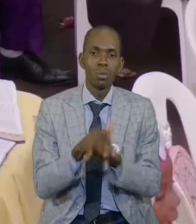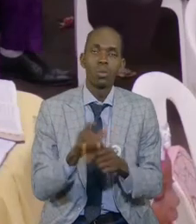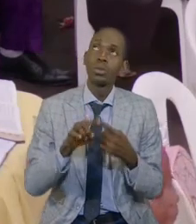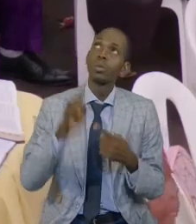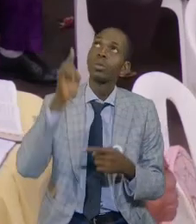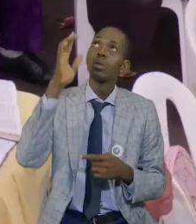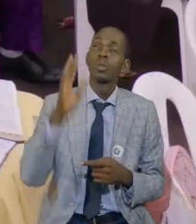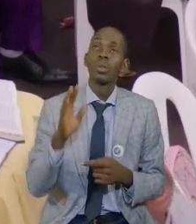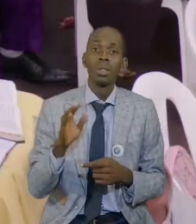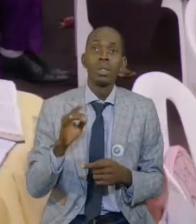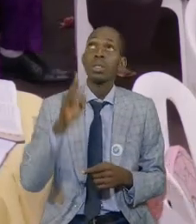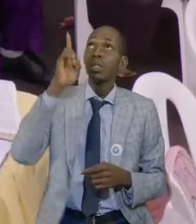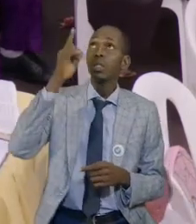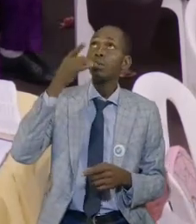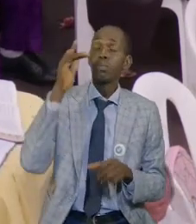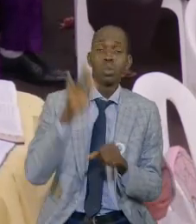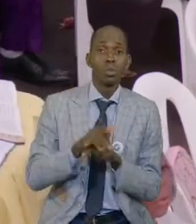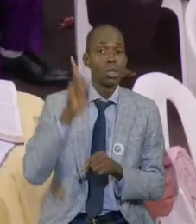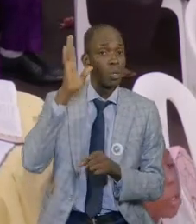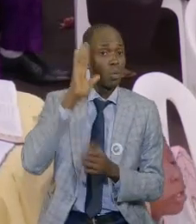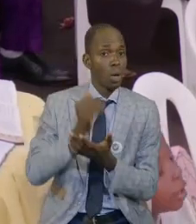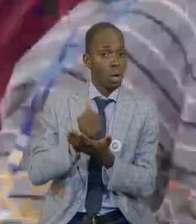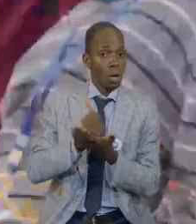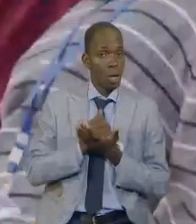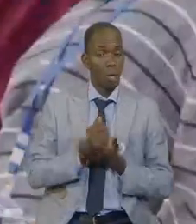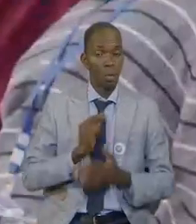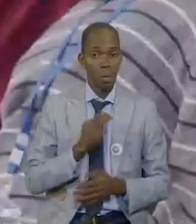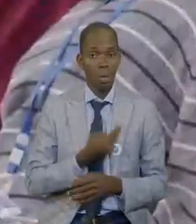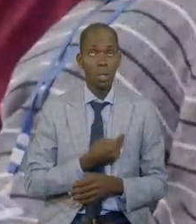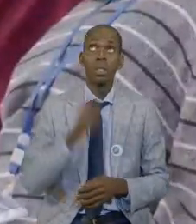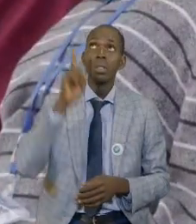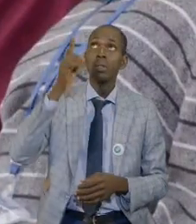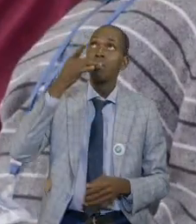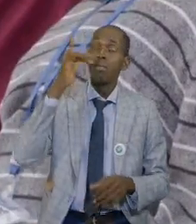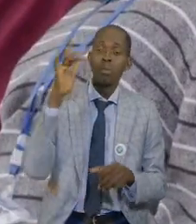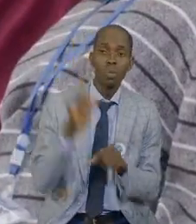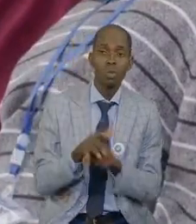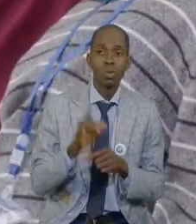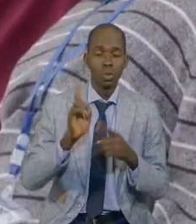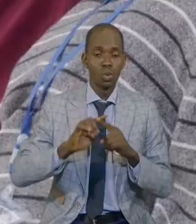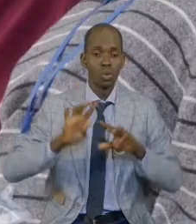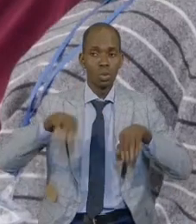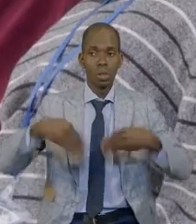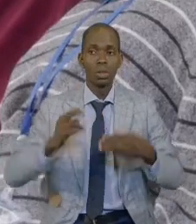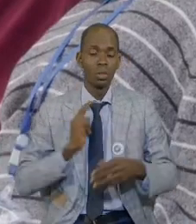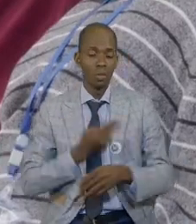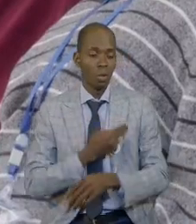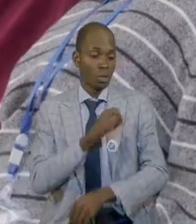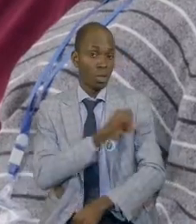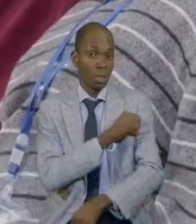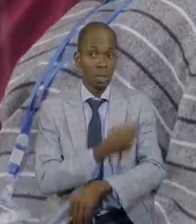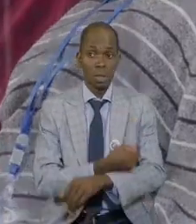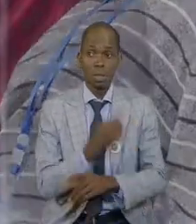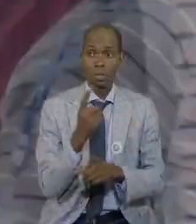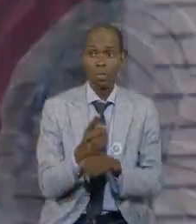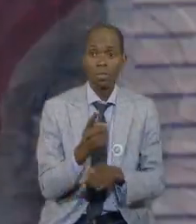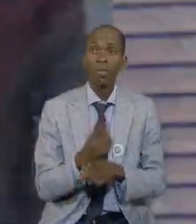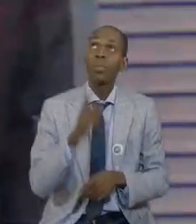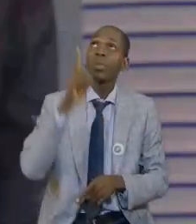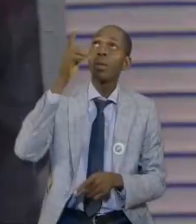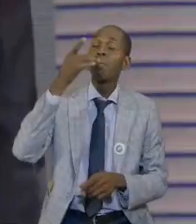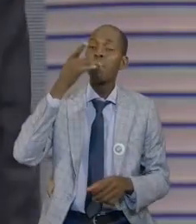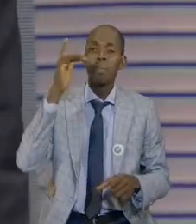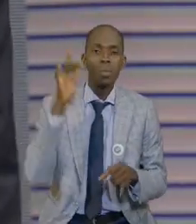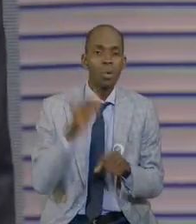it will help us Our God will say ace was trending us Our God who says